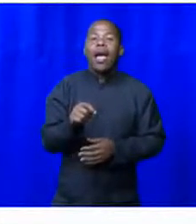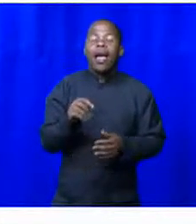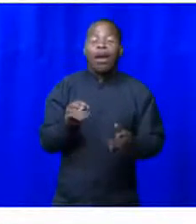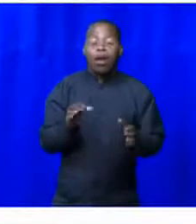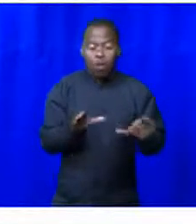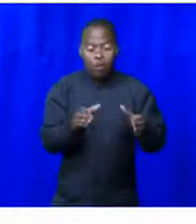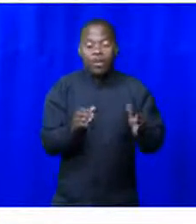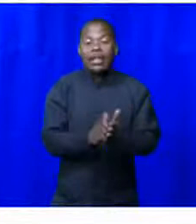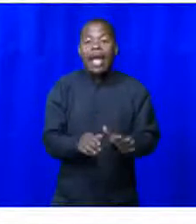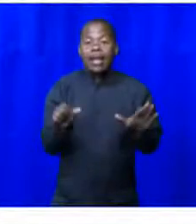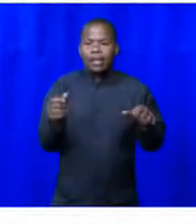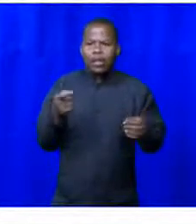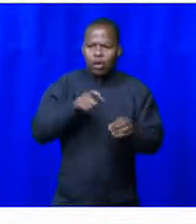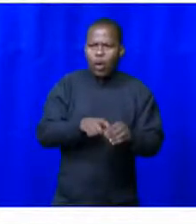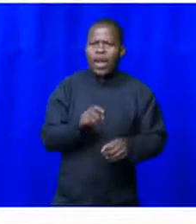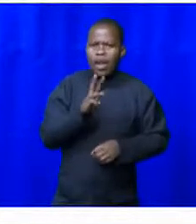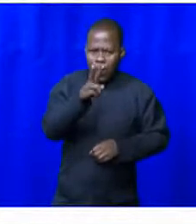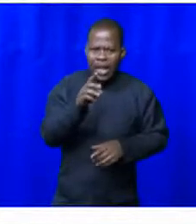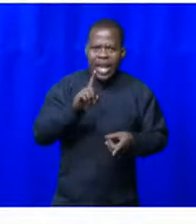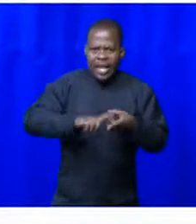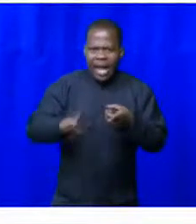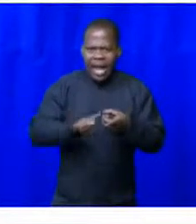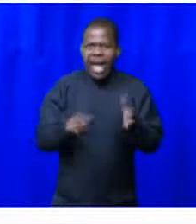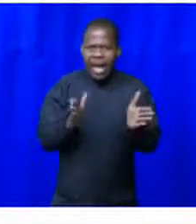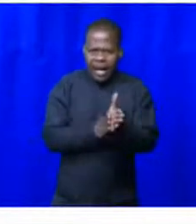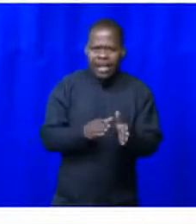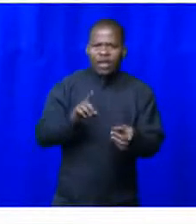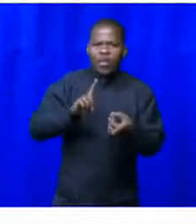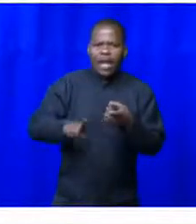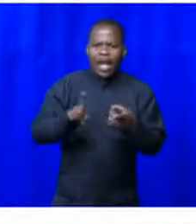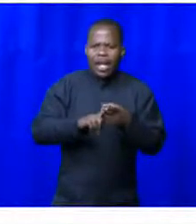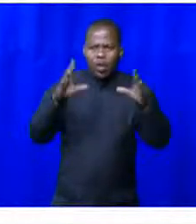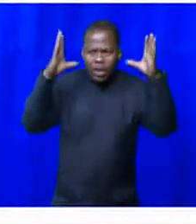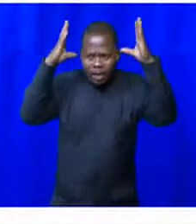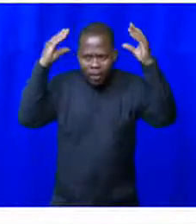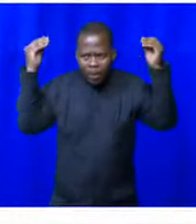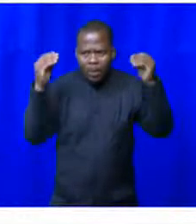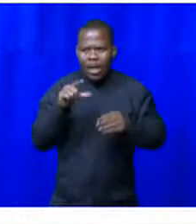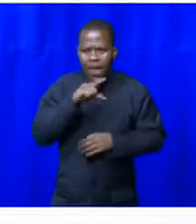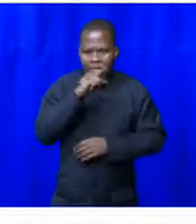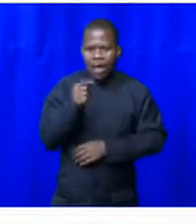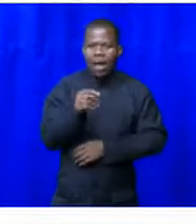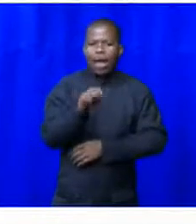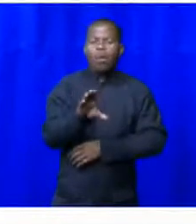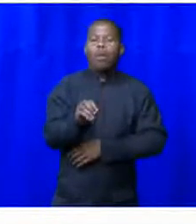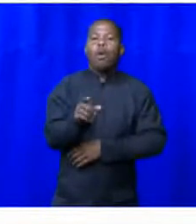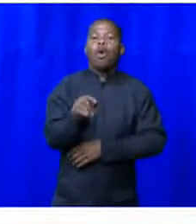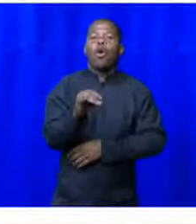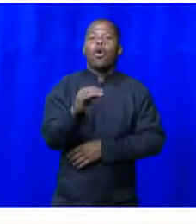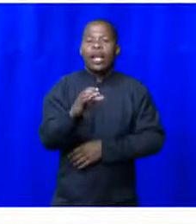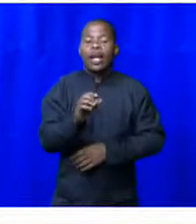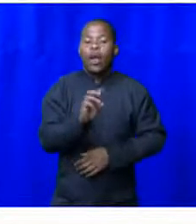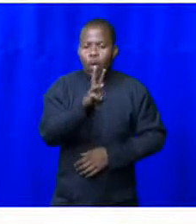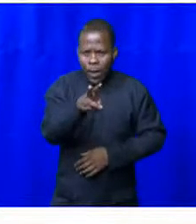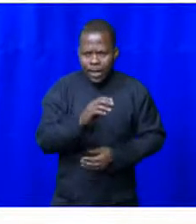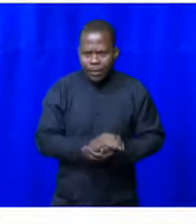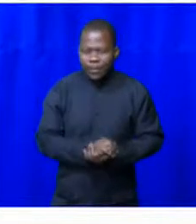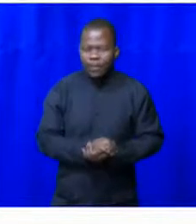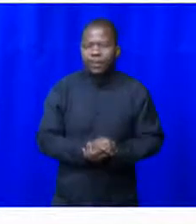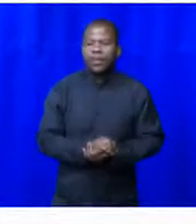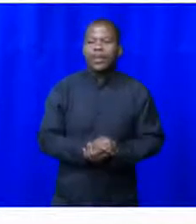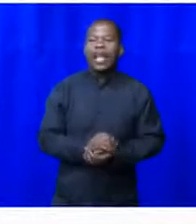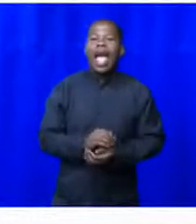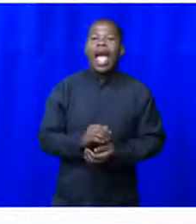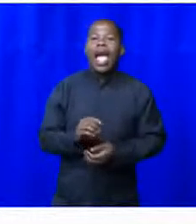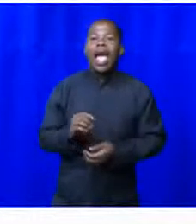etulu na-Botik van Zandkamp wa-7 laseNetherlands. Novak Djokovic wa-11 laseSerbia lohamba embili